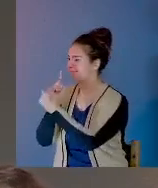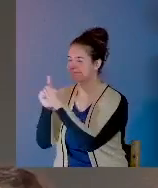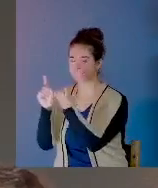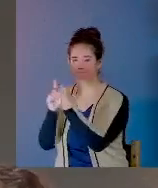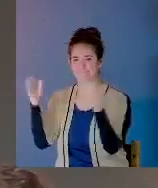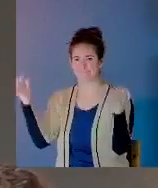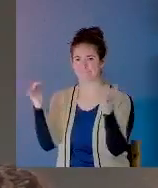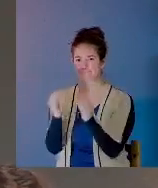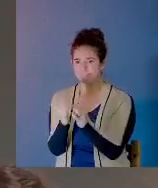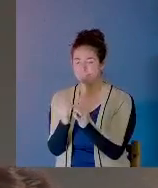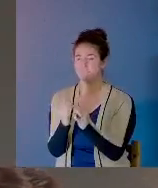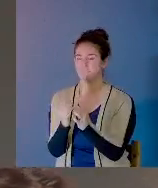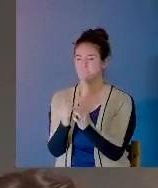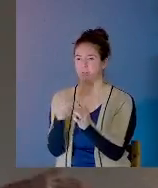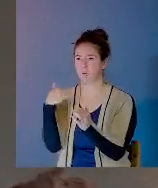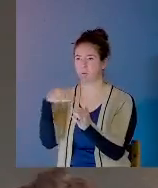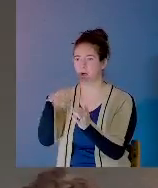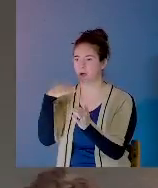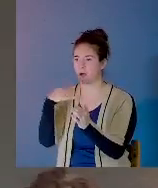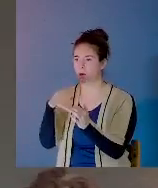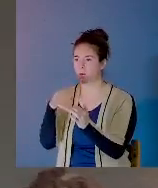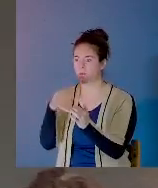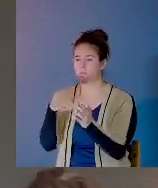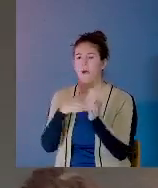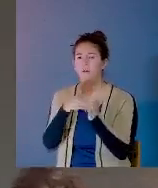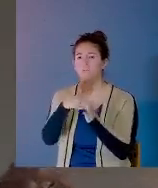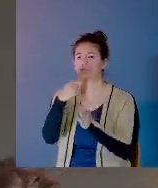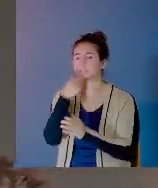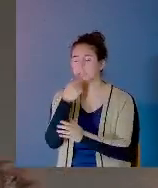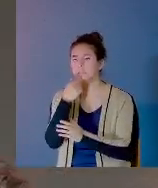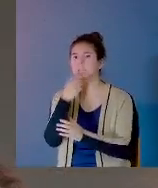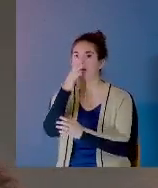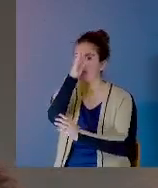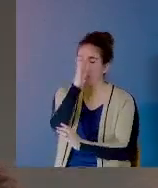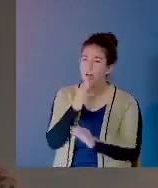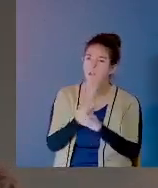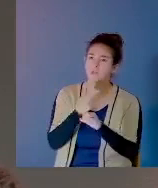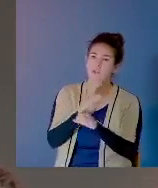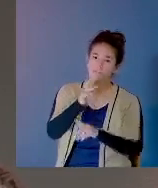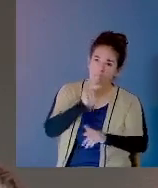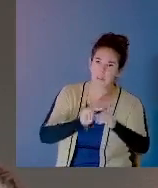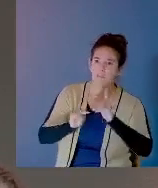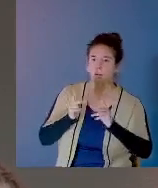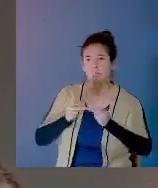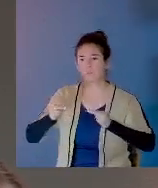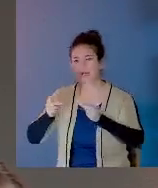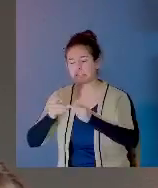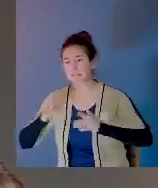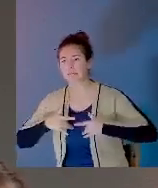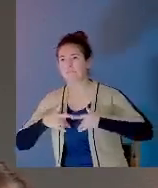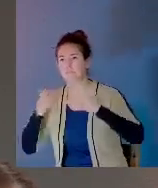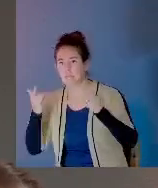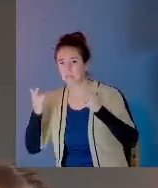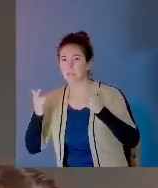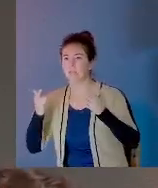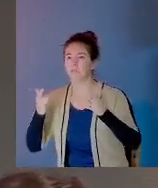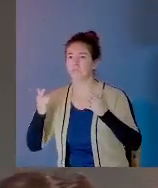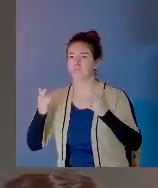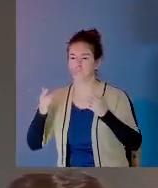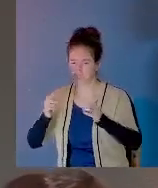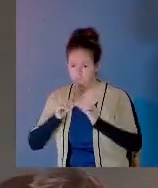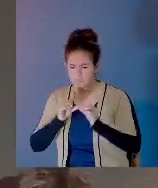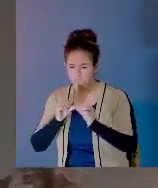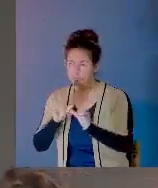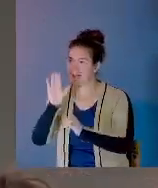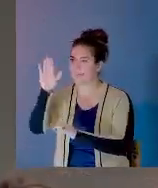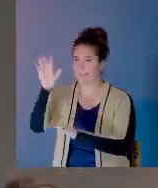how God uses people, places, and events to do his will and to bring us together, and that's why I love that book,